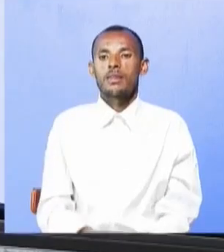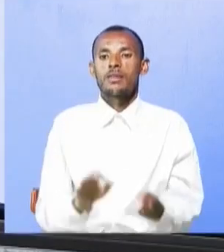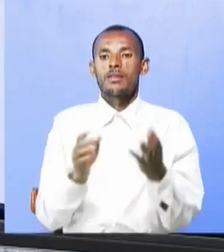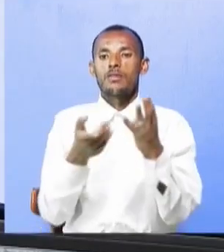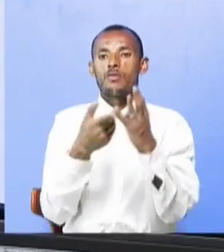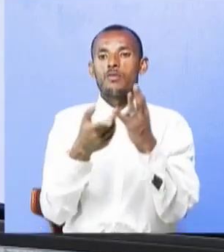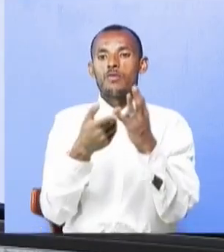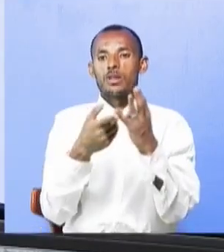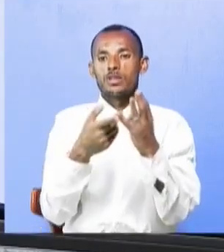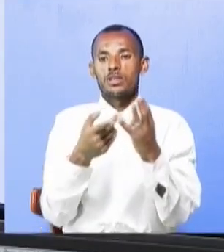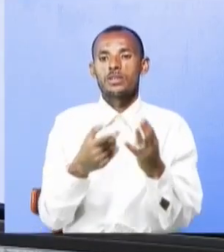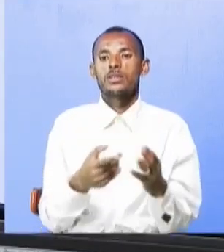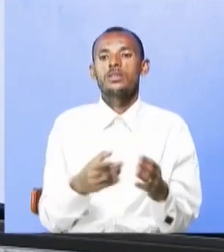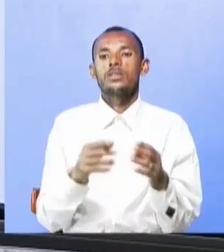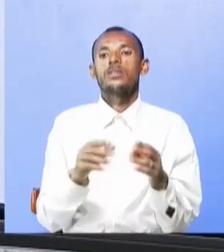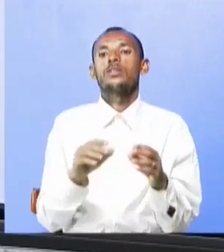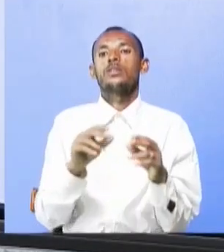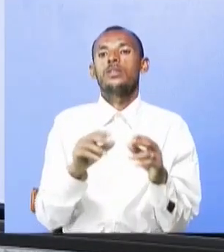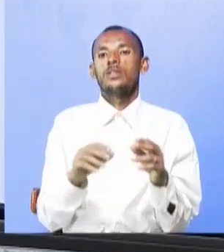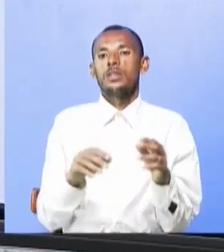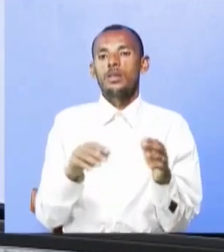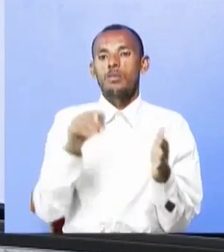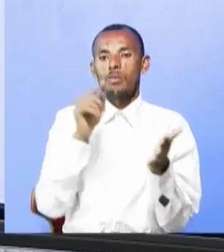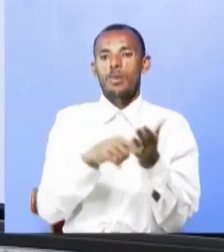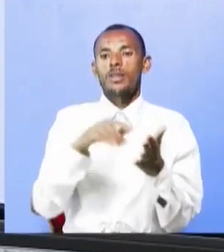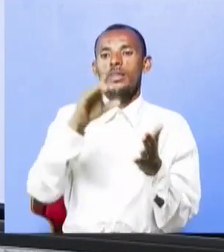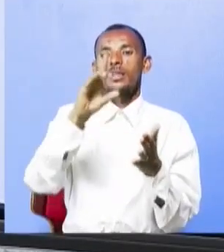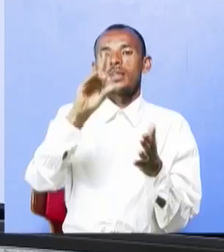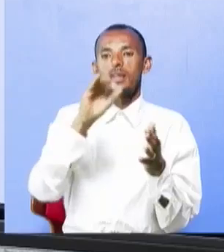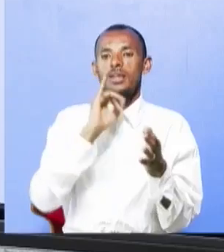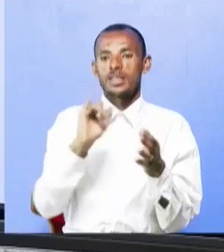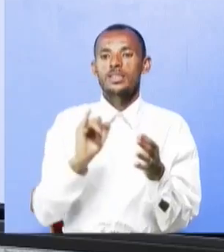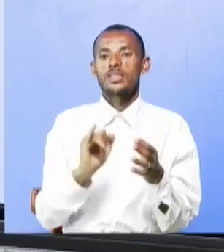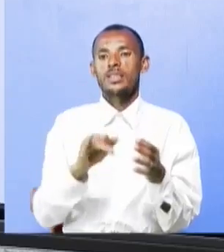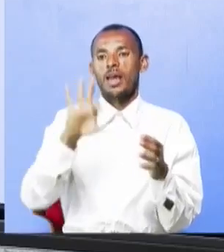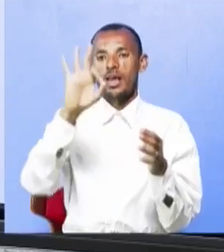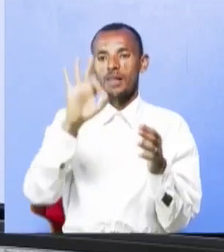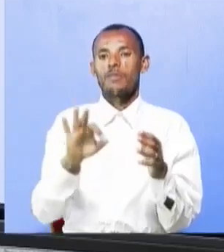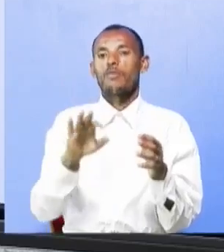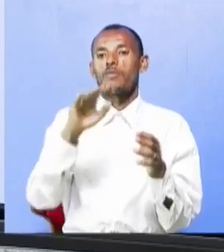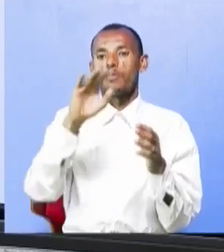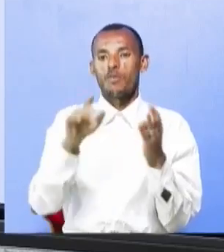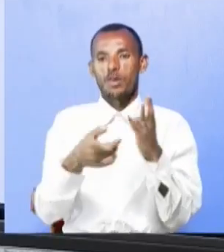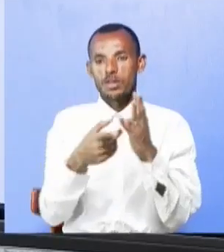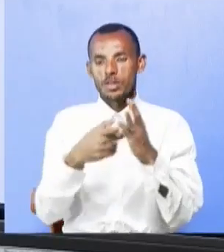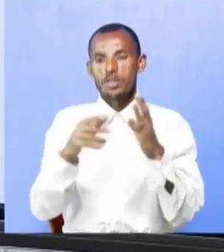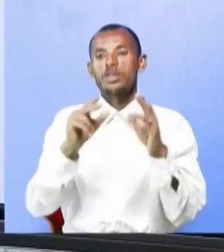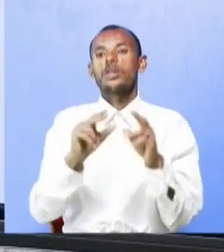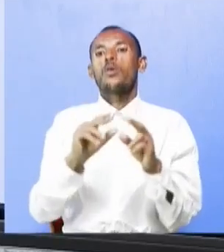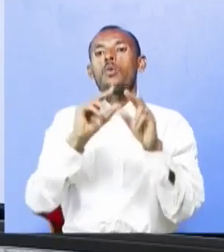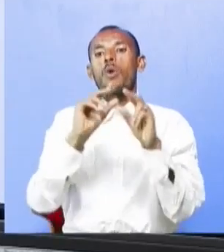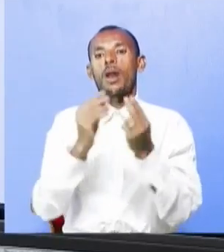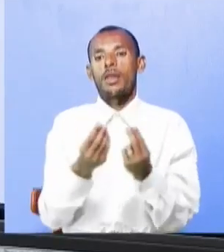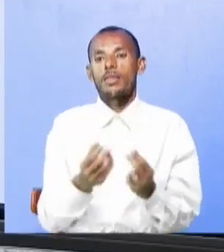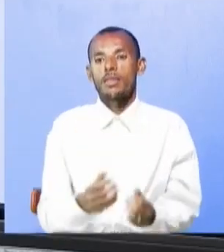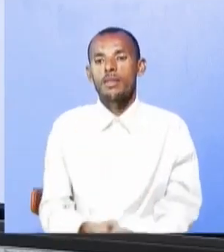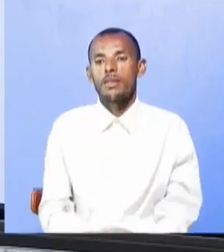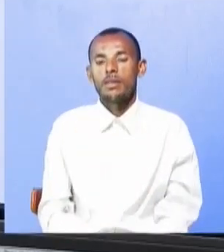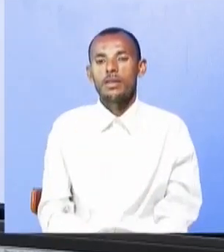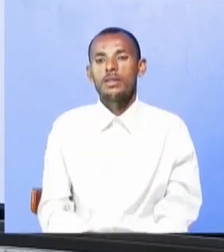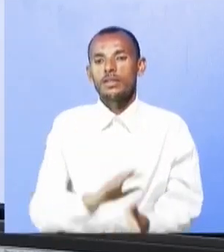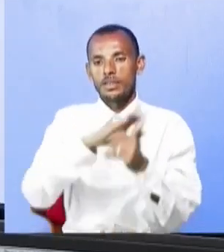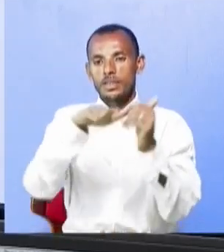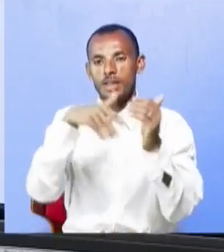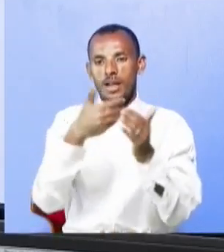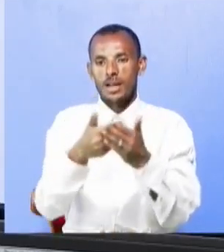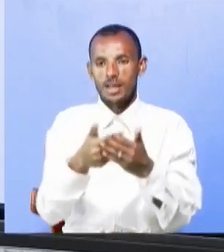okay? So a point D is, this point D is a point in the fourth quadrant.